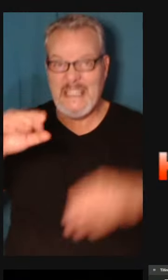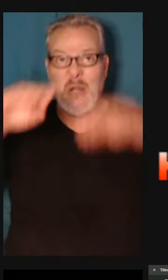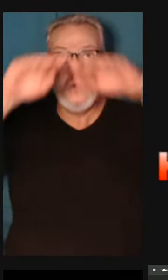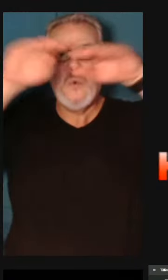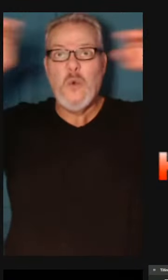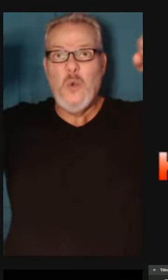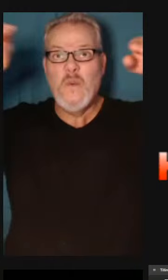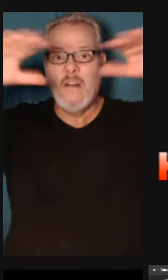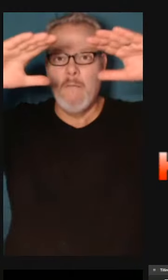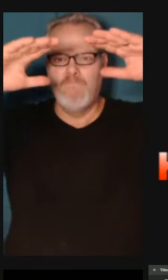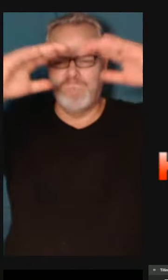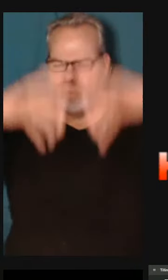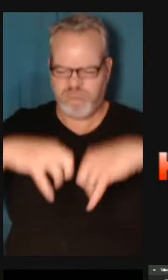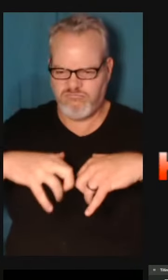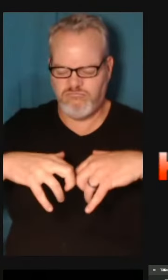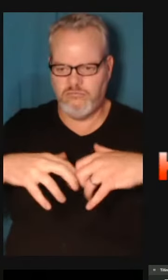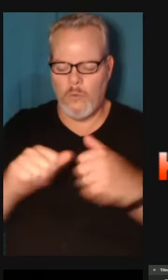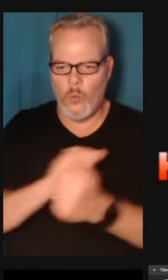earthquake.